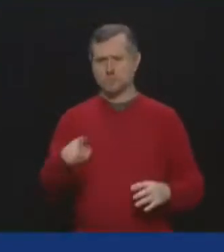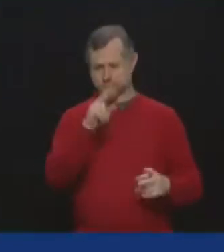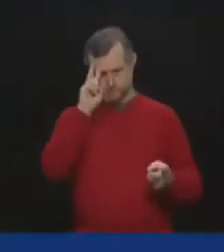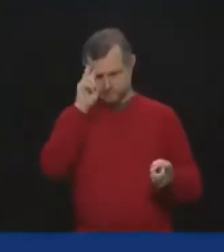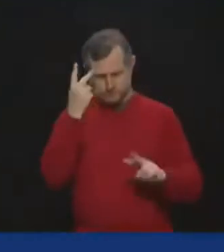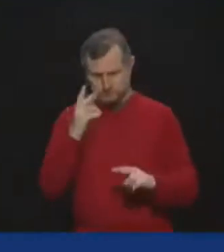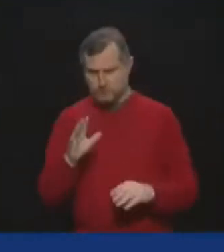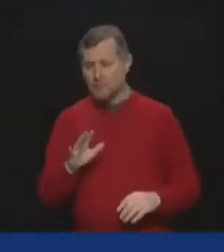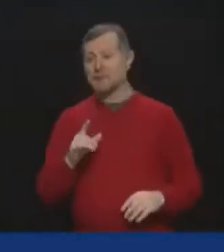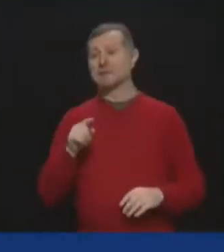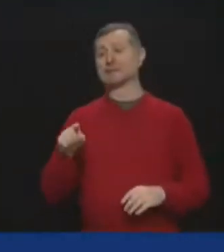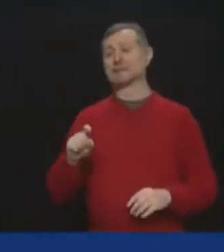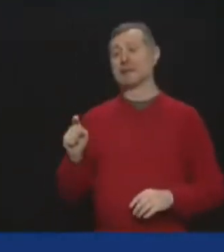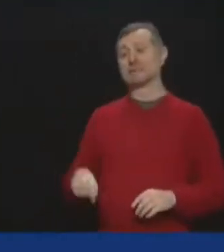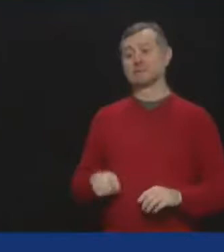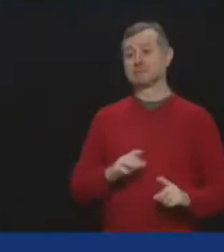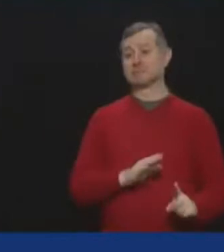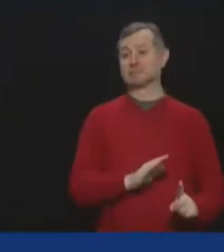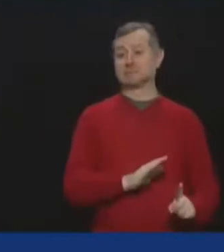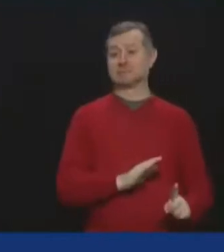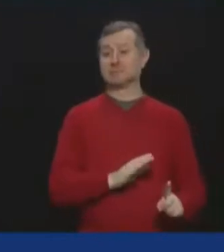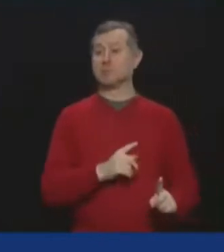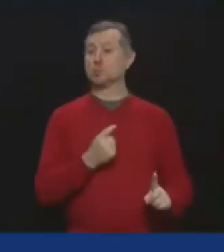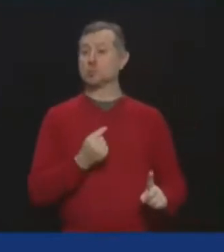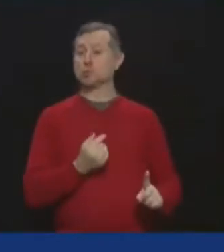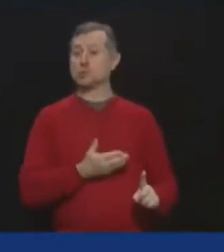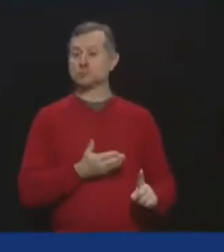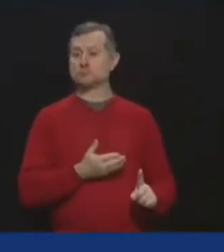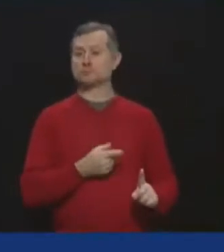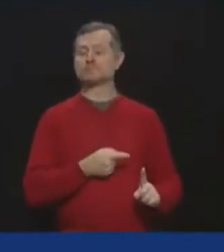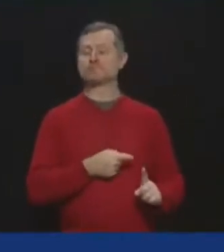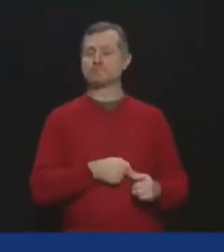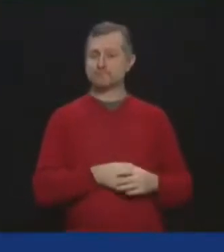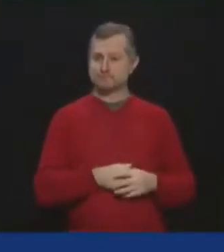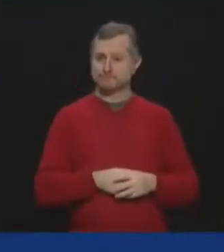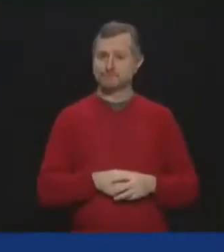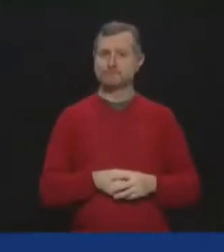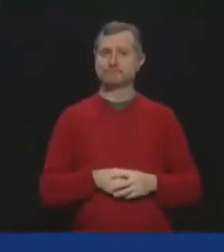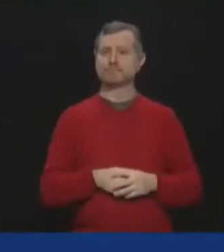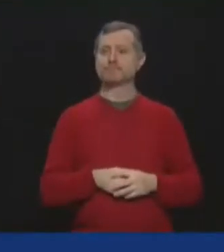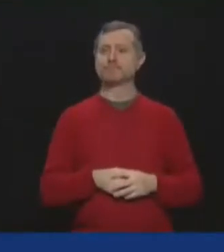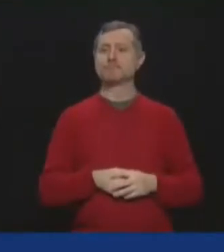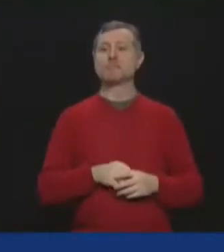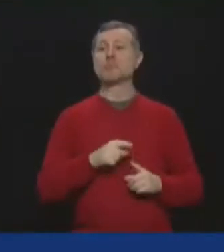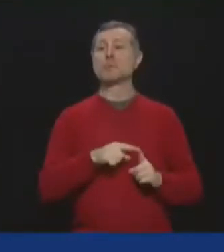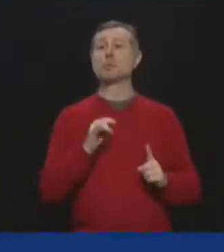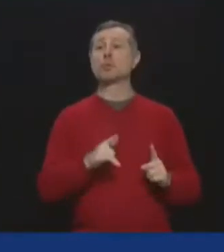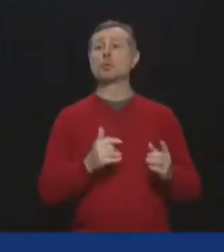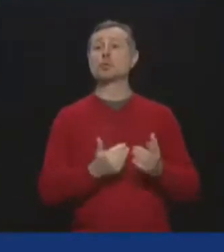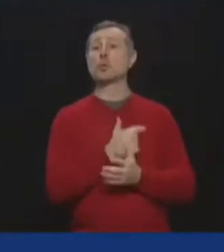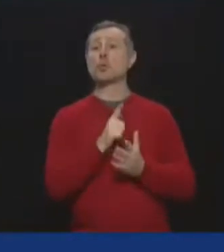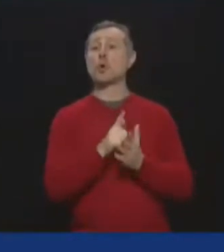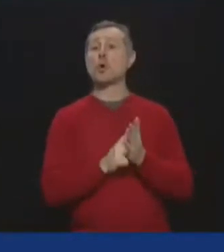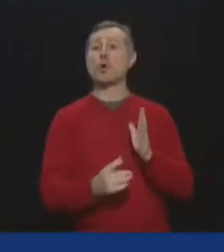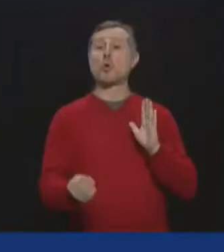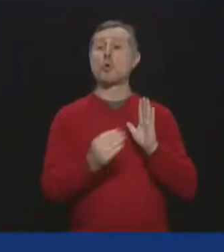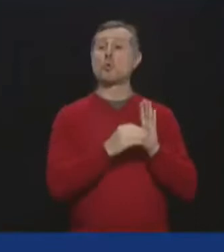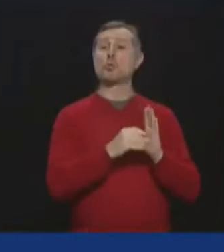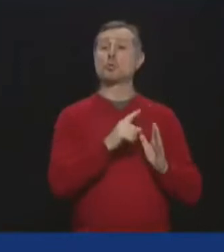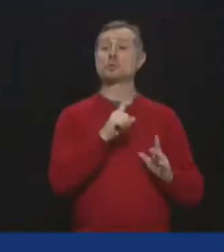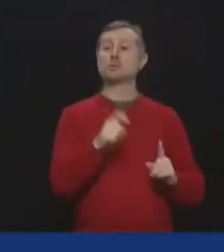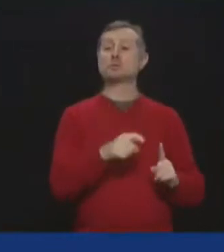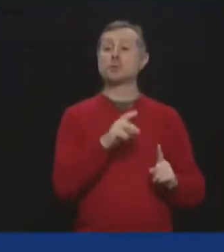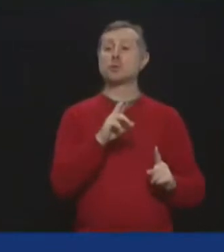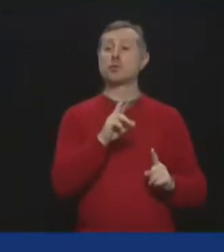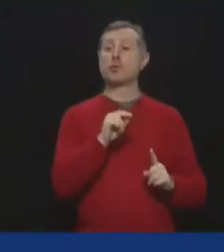with Texas is they are stopping, they're overturning Roe v. Wade in that state. They are